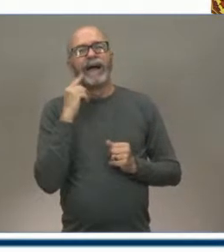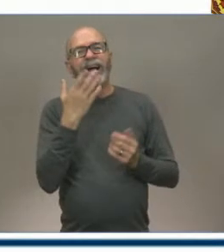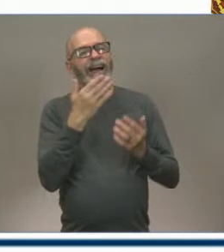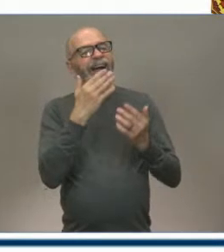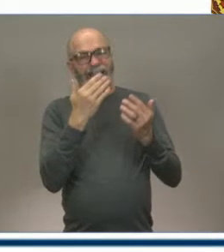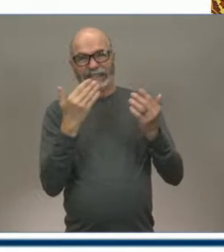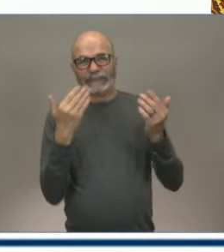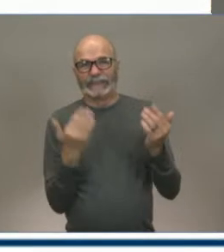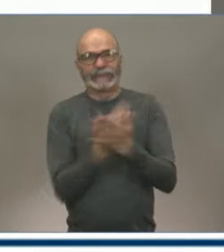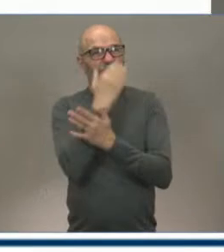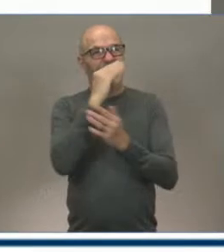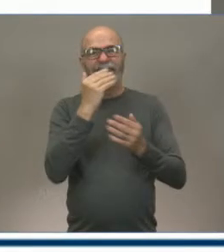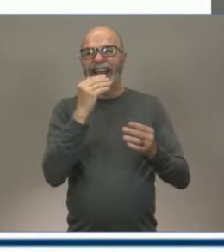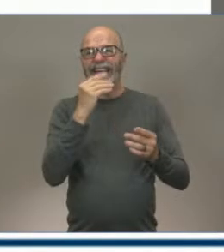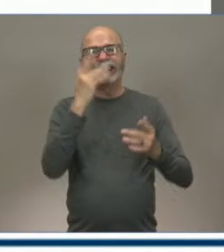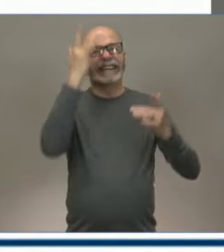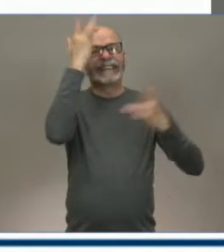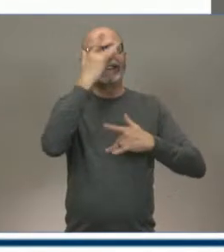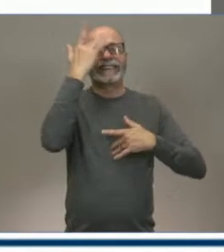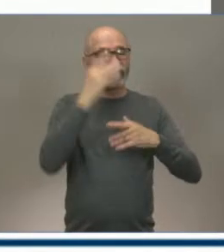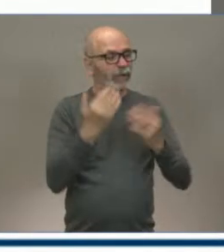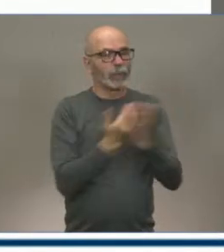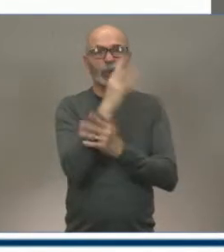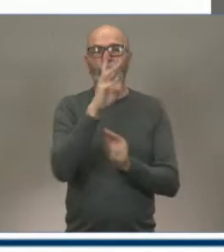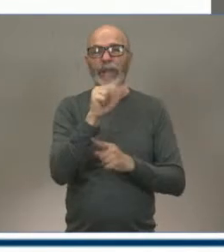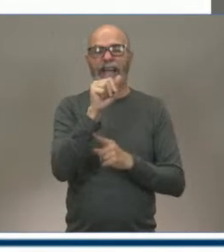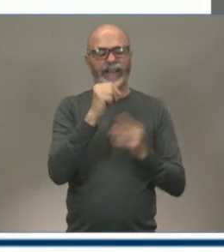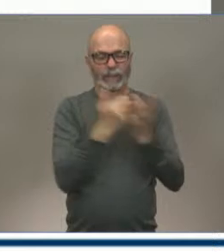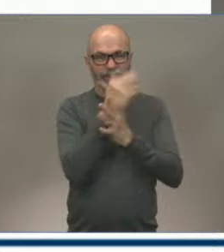any cases. We continue to be on the alert.